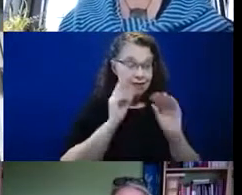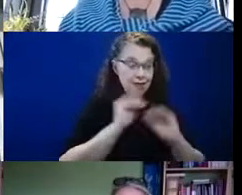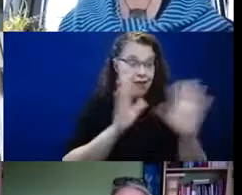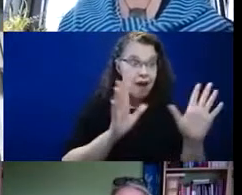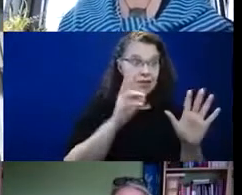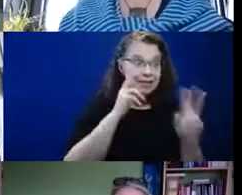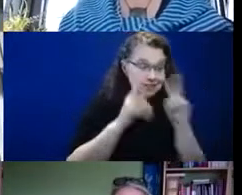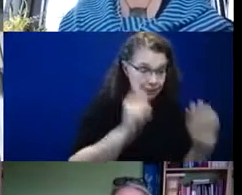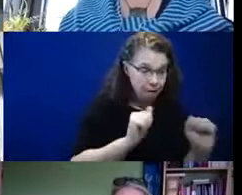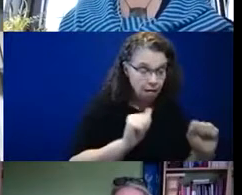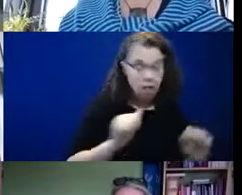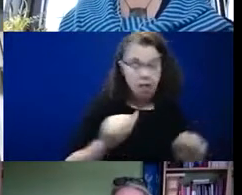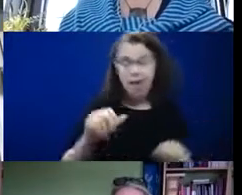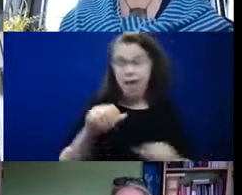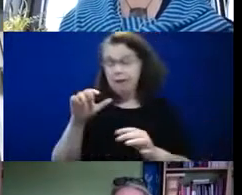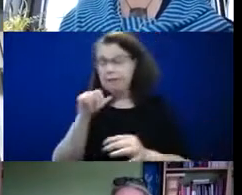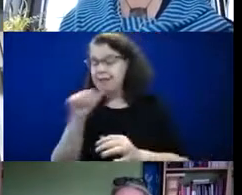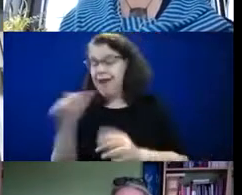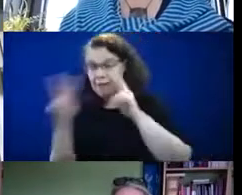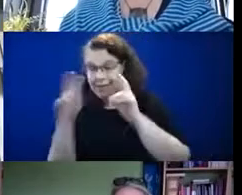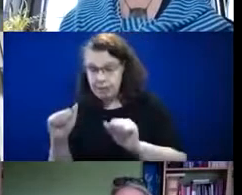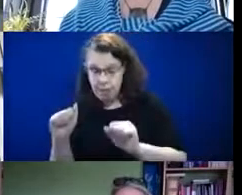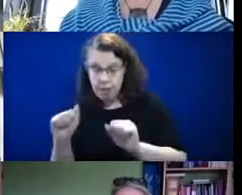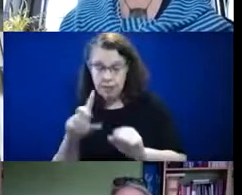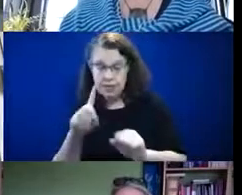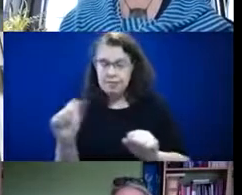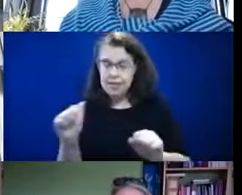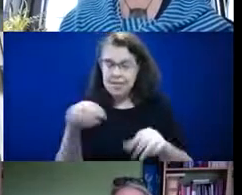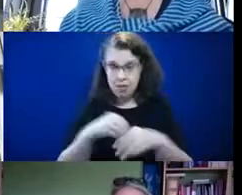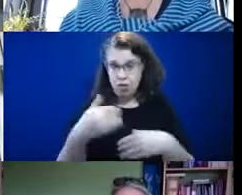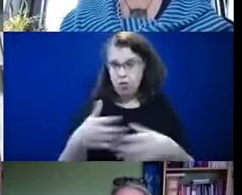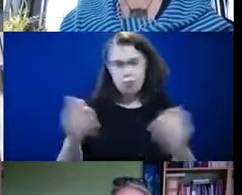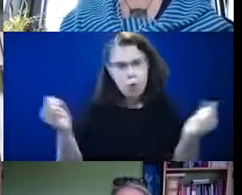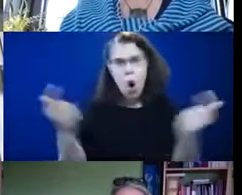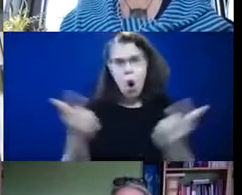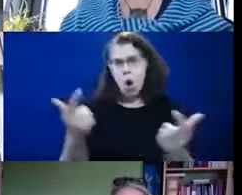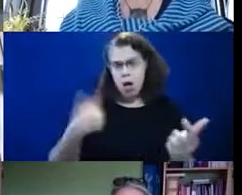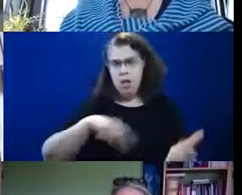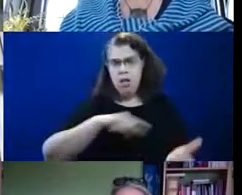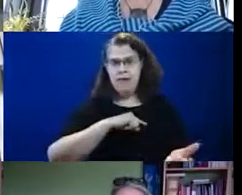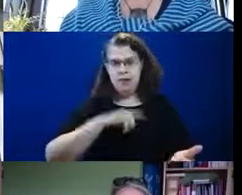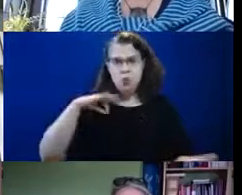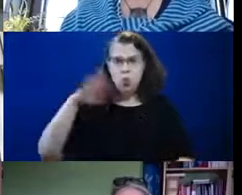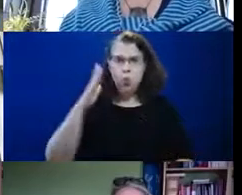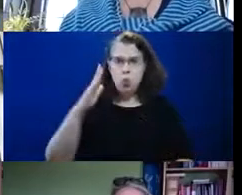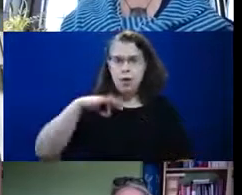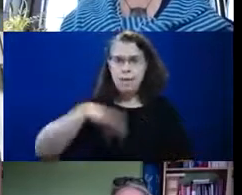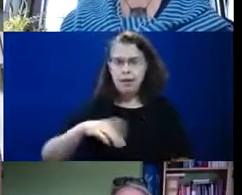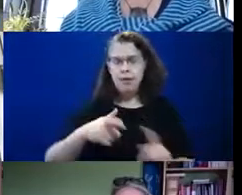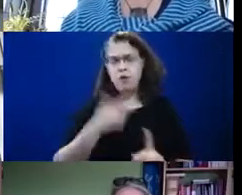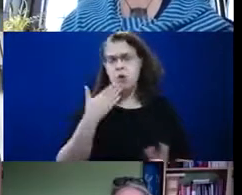disabilities in the room. In other words, all of us, everyone, benefits from good